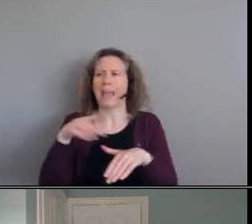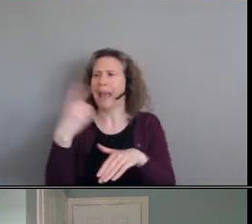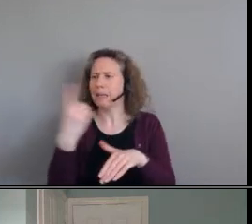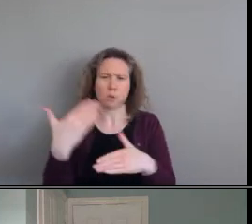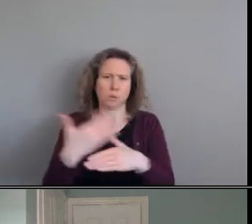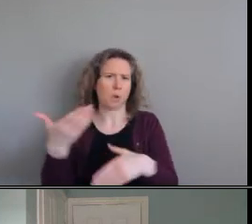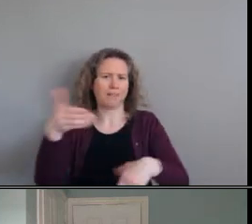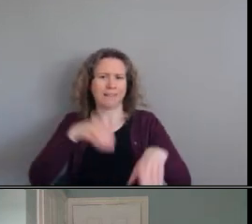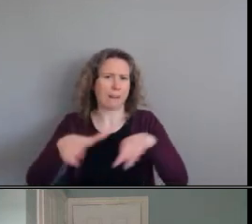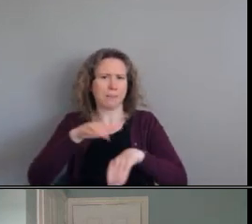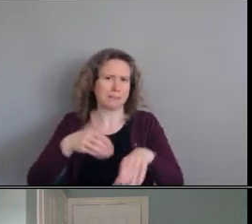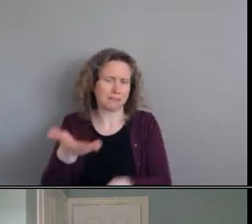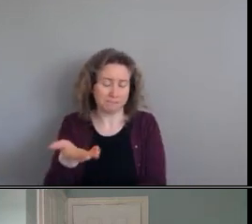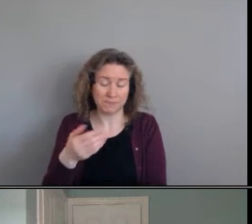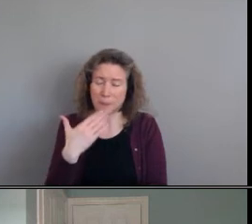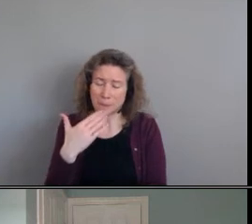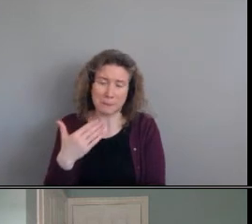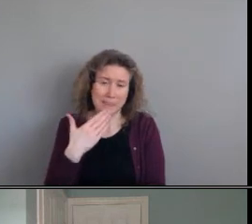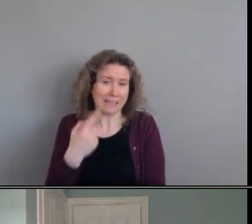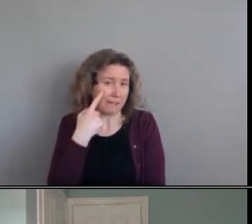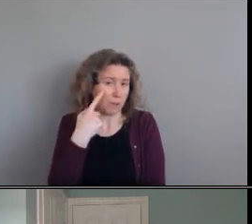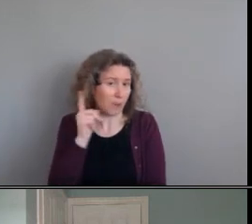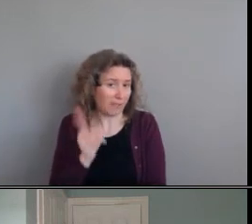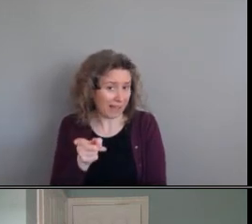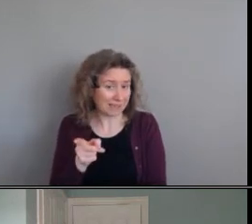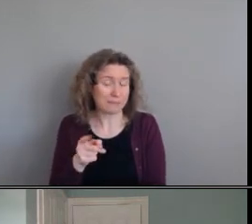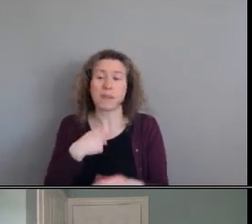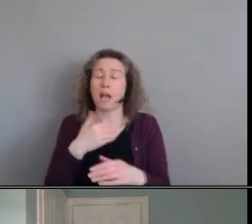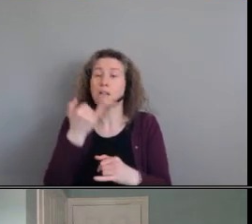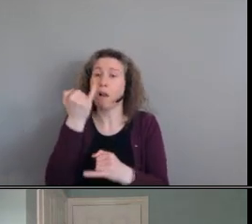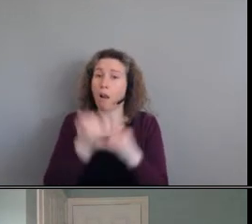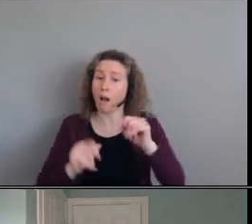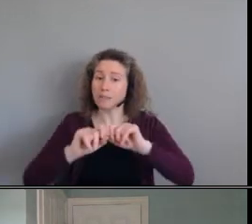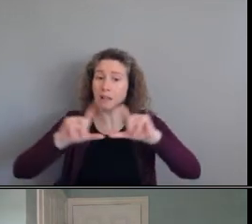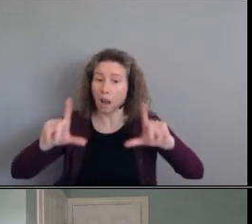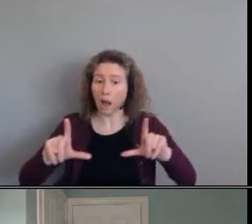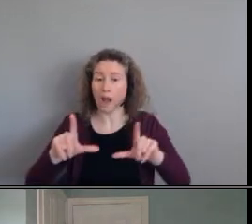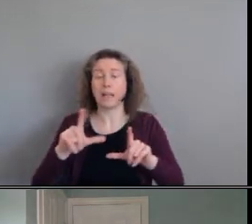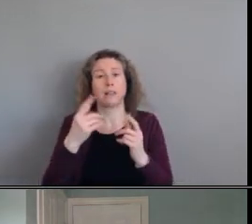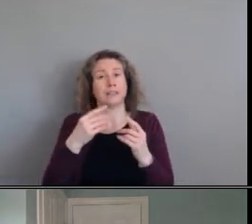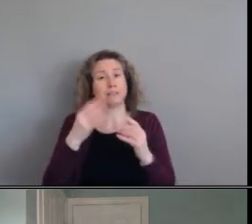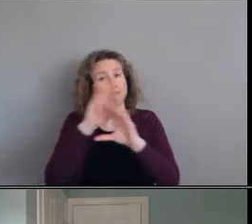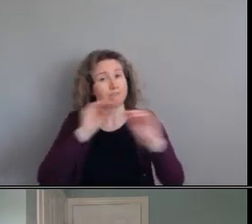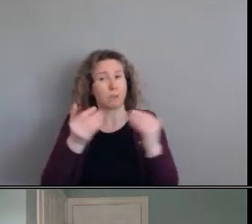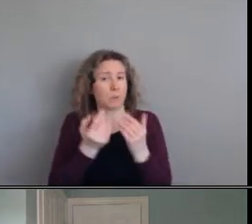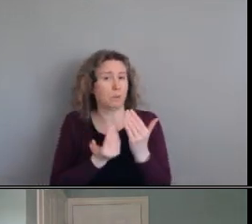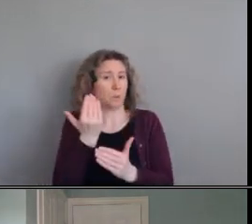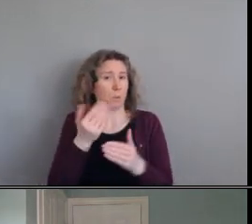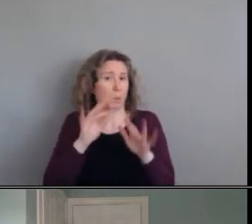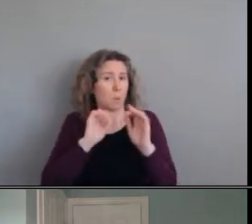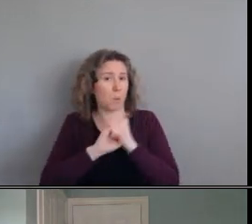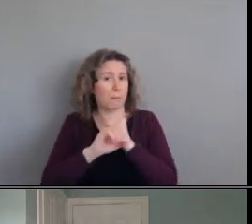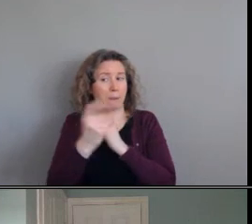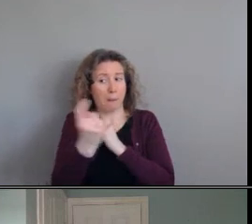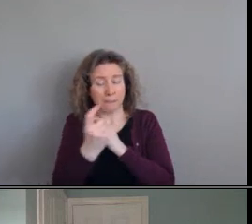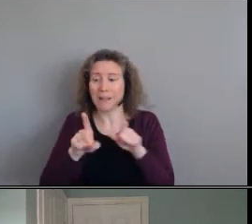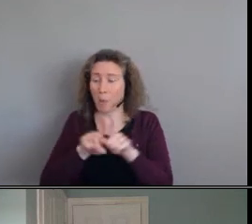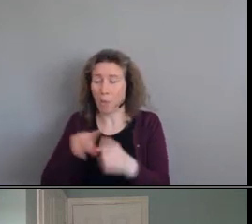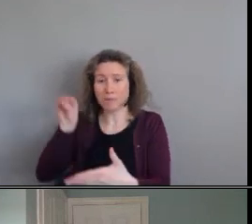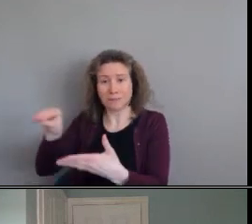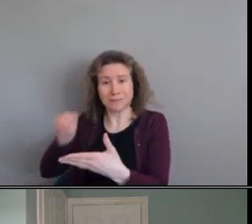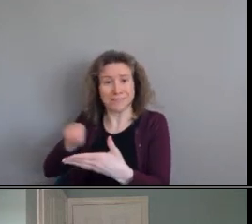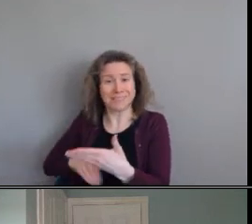please have a look at what the Chemist Community Fund do. And our final slide has got some links for upcoming events. These are all in the chat for you now as well. These